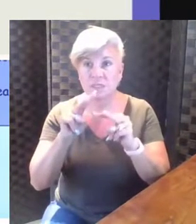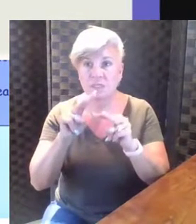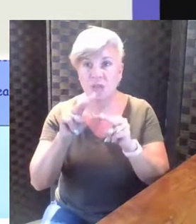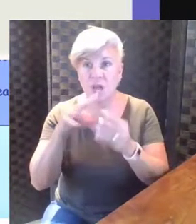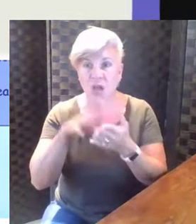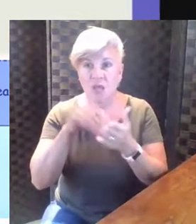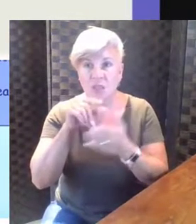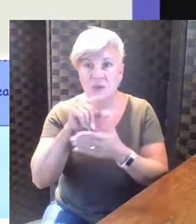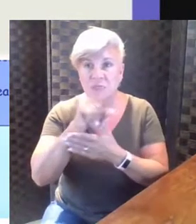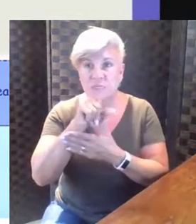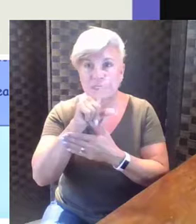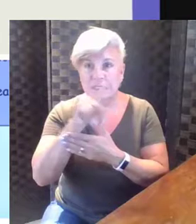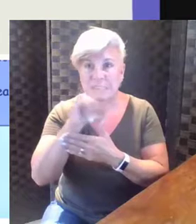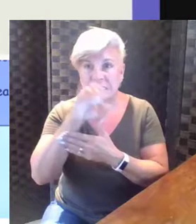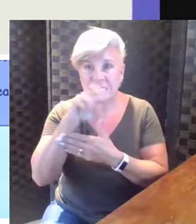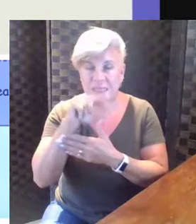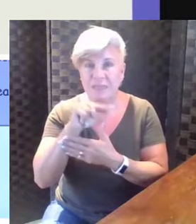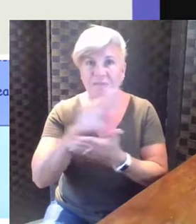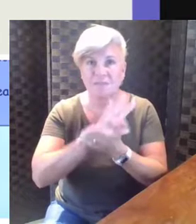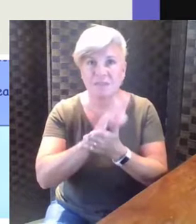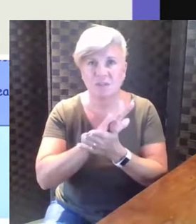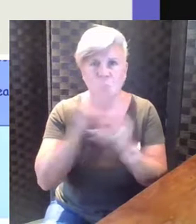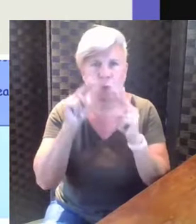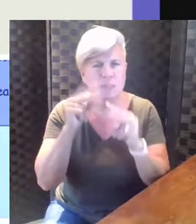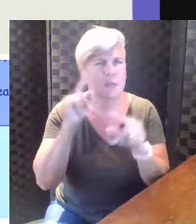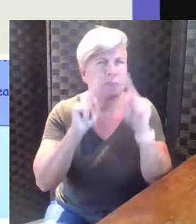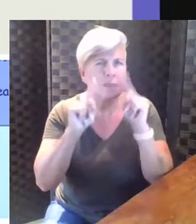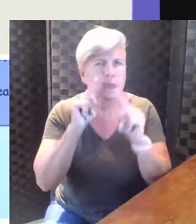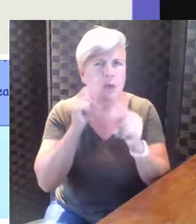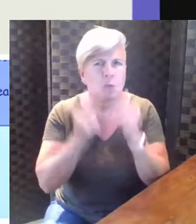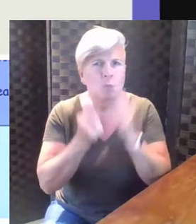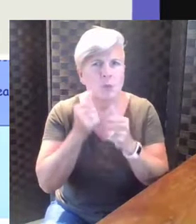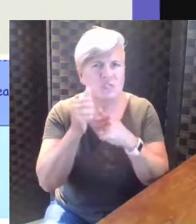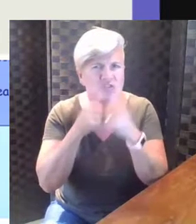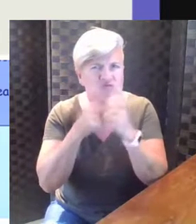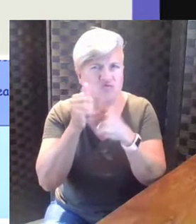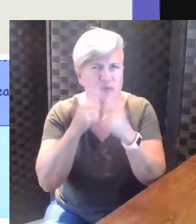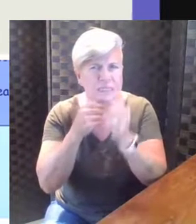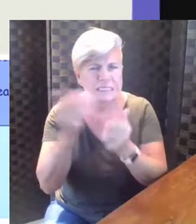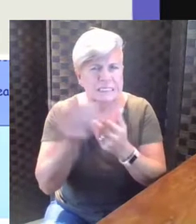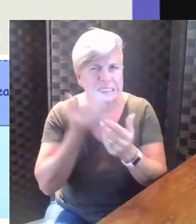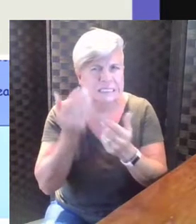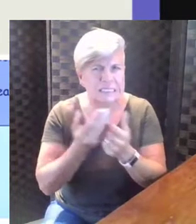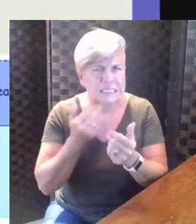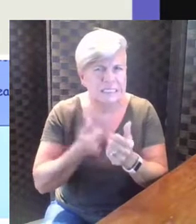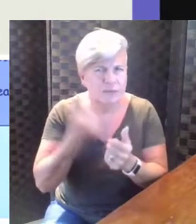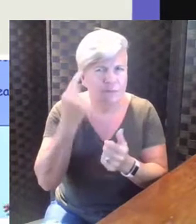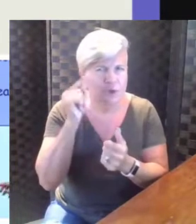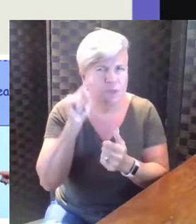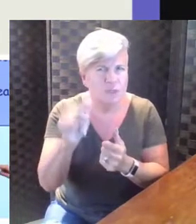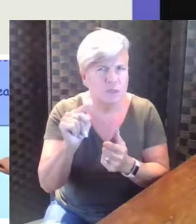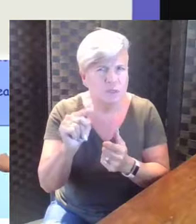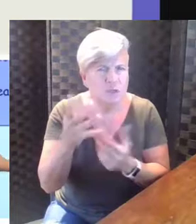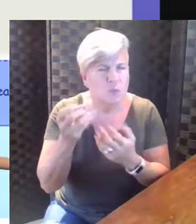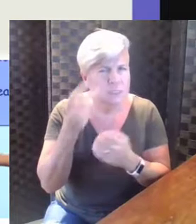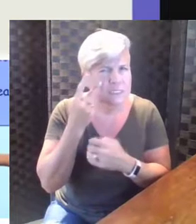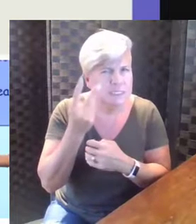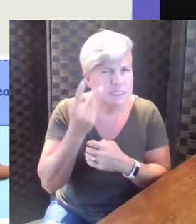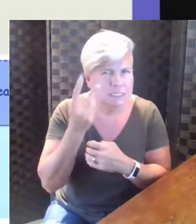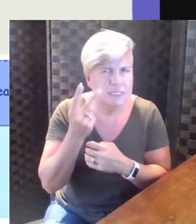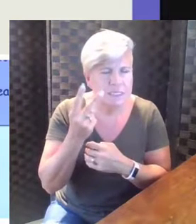Zillion video, and as we watch this today, I want you to be thinking which strategy would be easier for you. You really want to